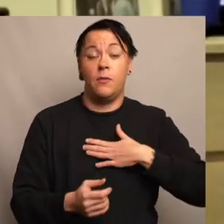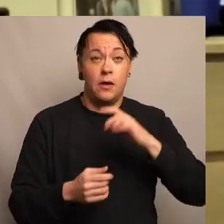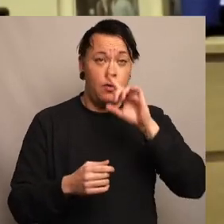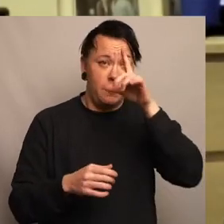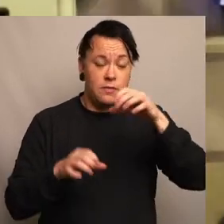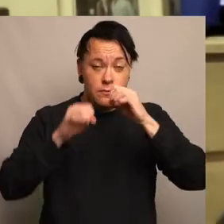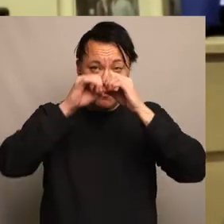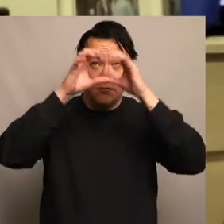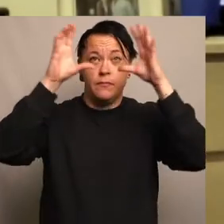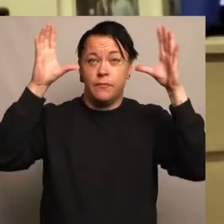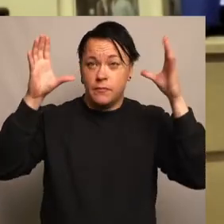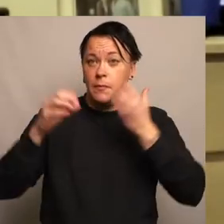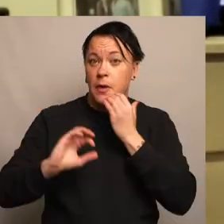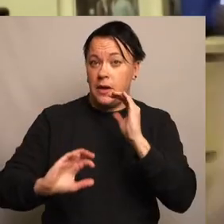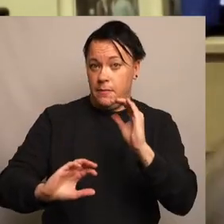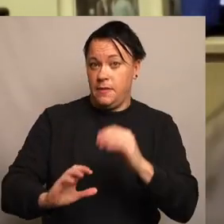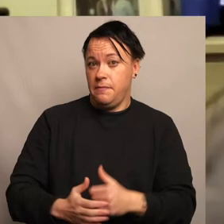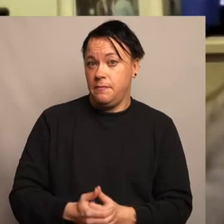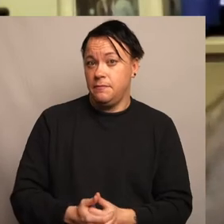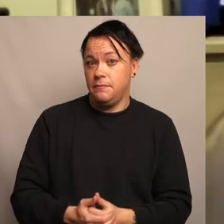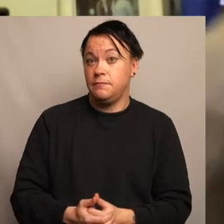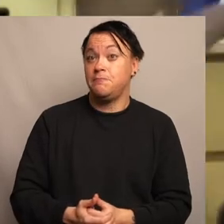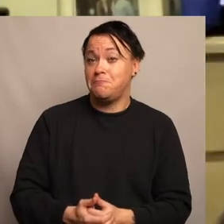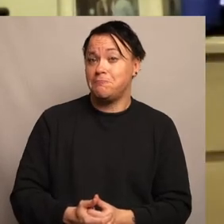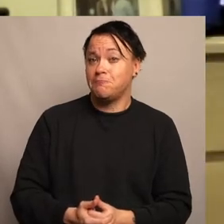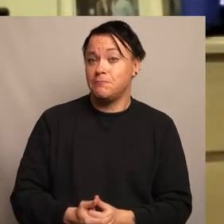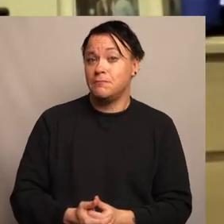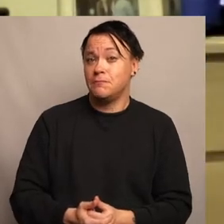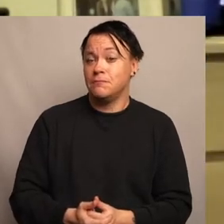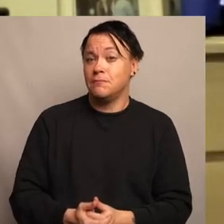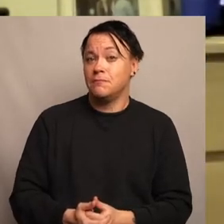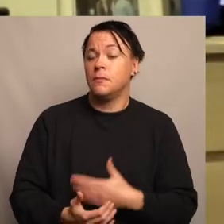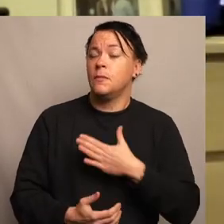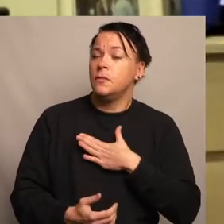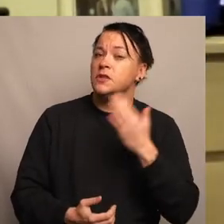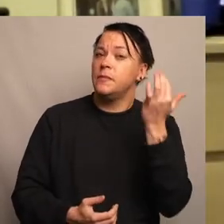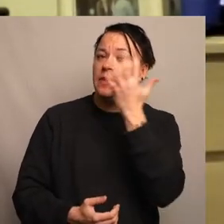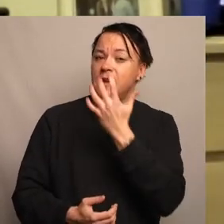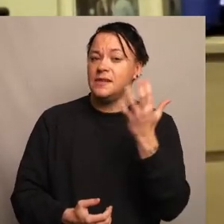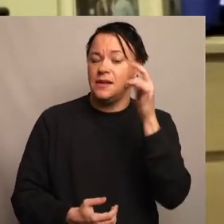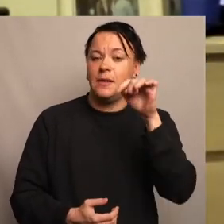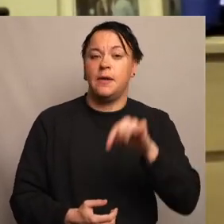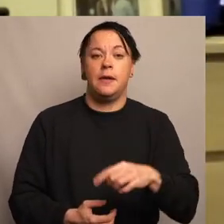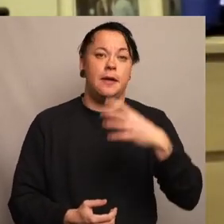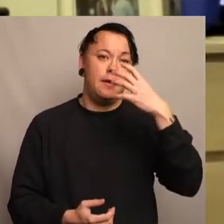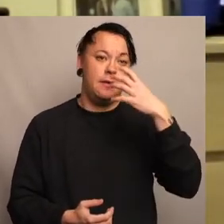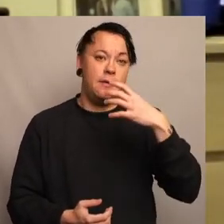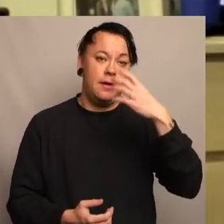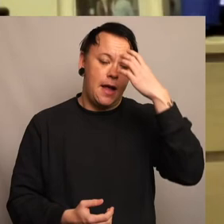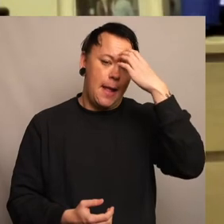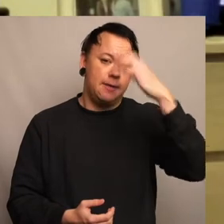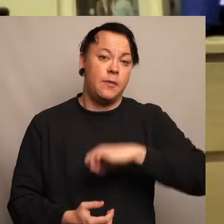our identities the way we adopt them. So yeah, so I think for me, that organization and need for